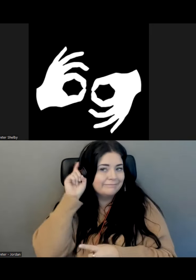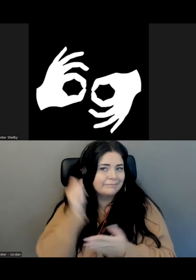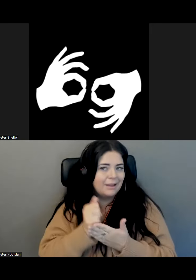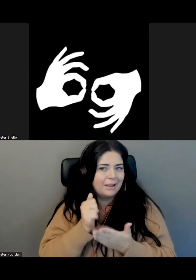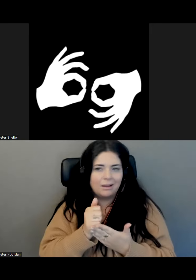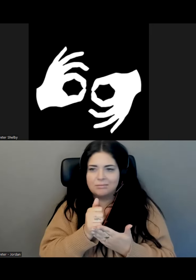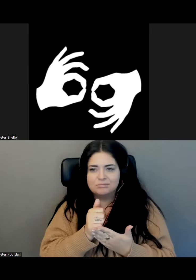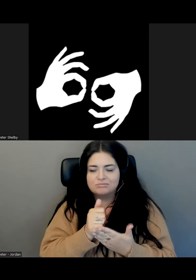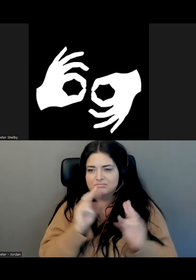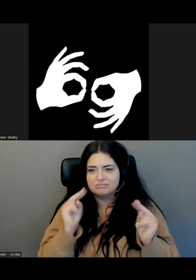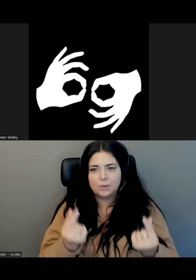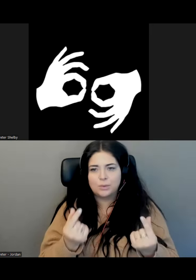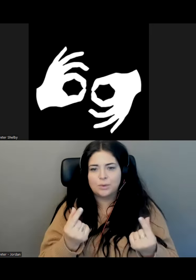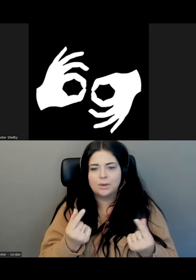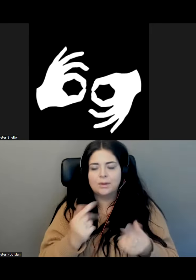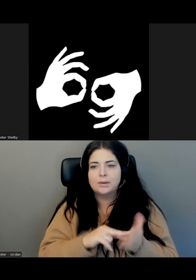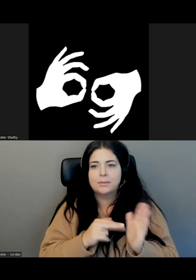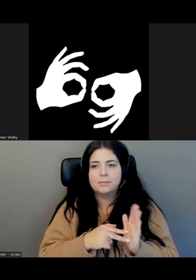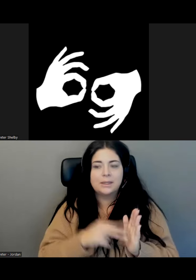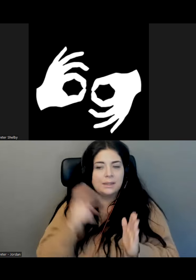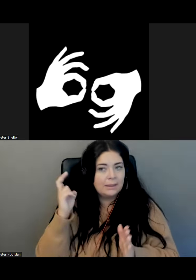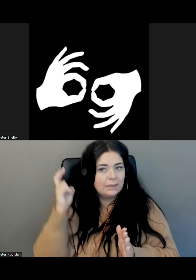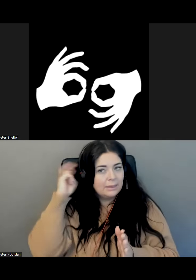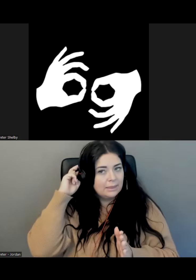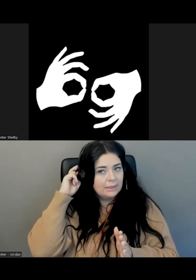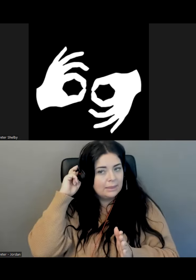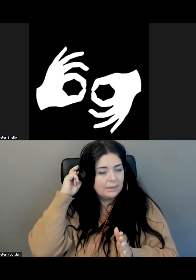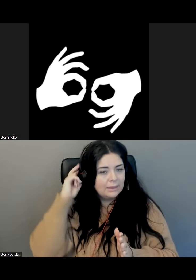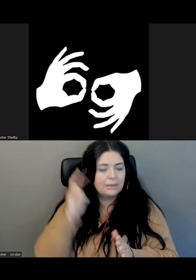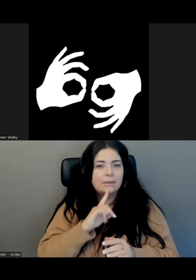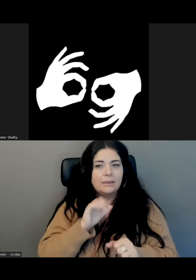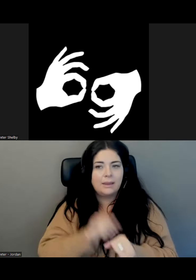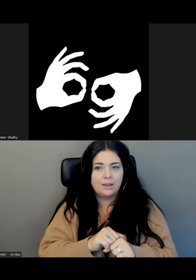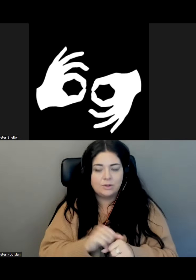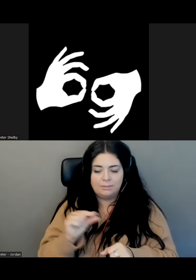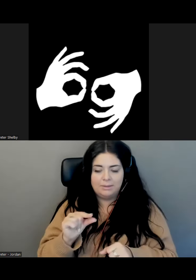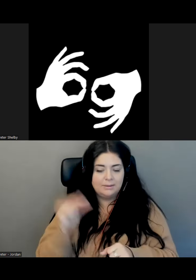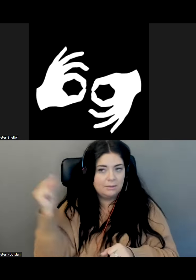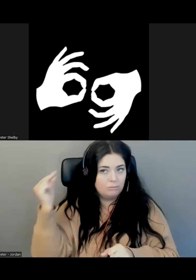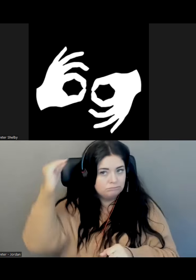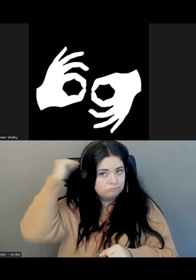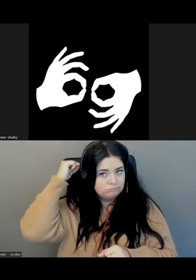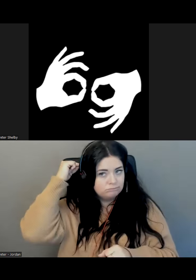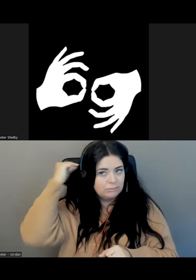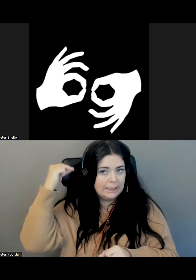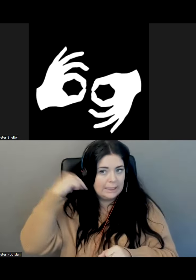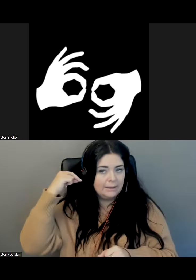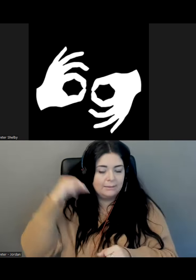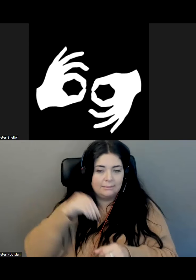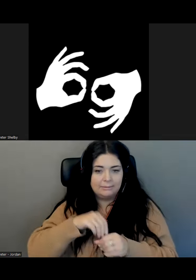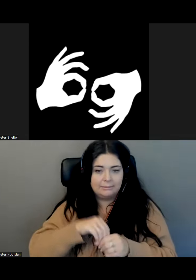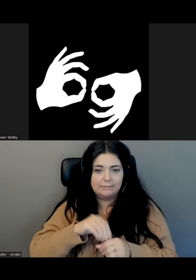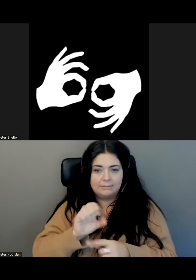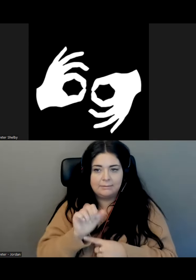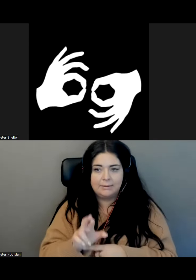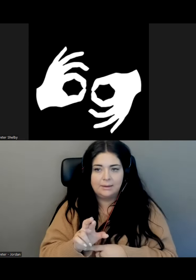anymore. So this type of implant, you have a piece that is implanted inside of your inner ear. You